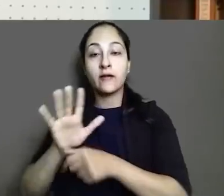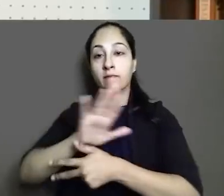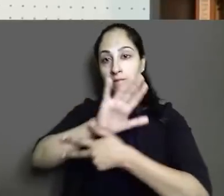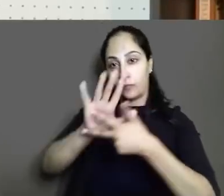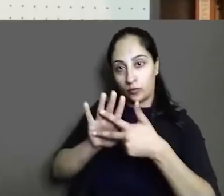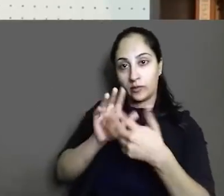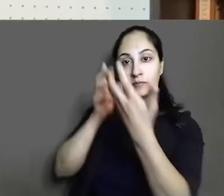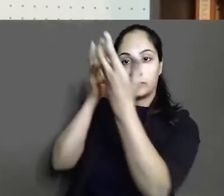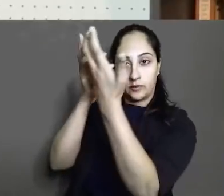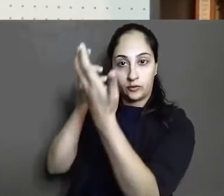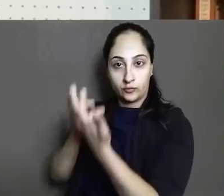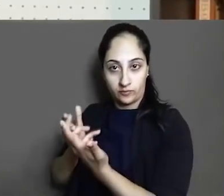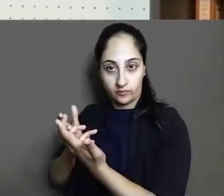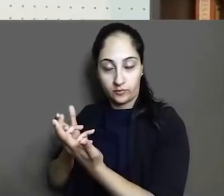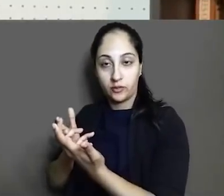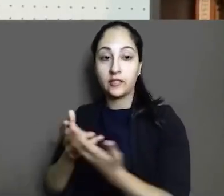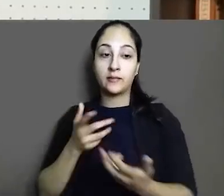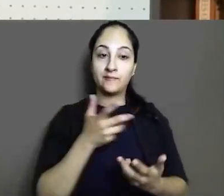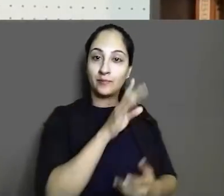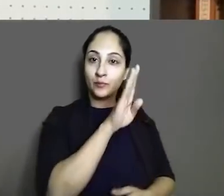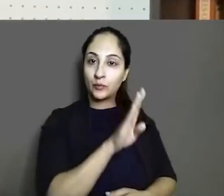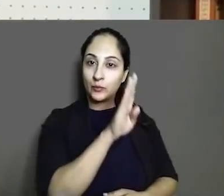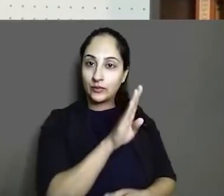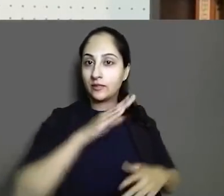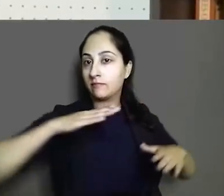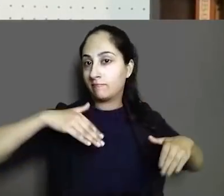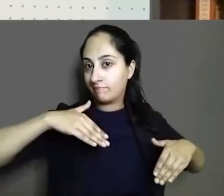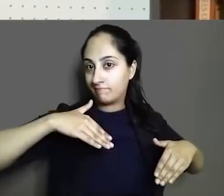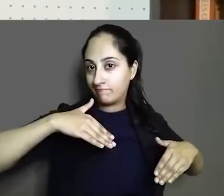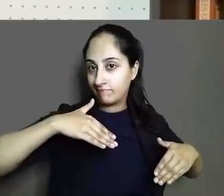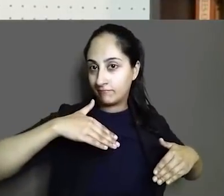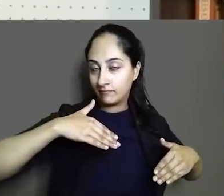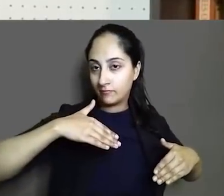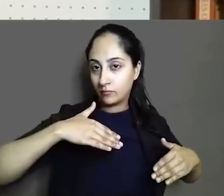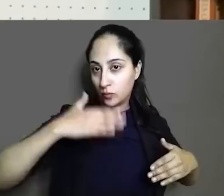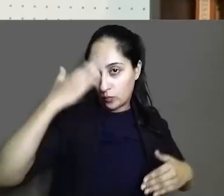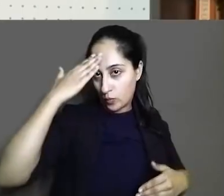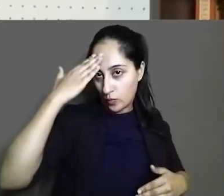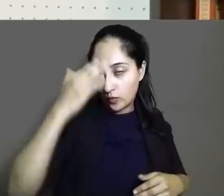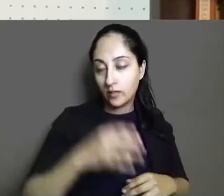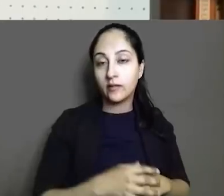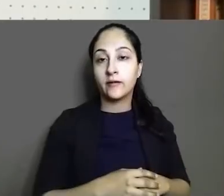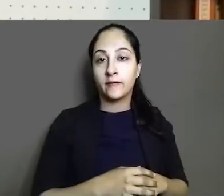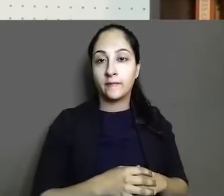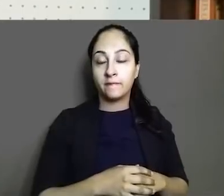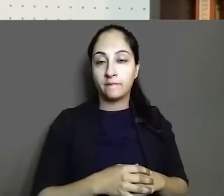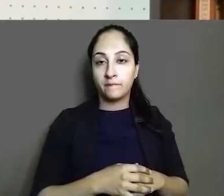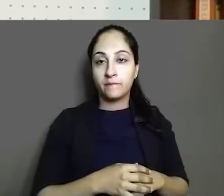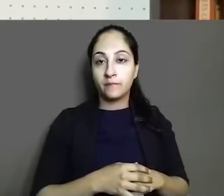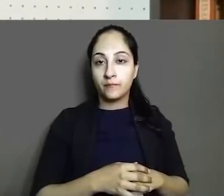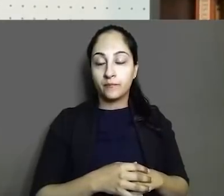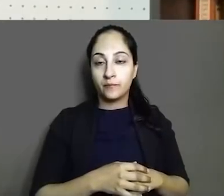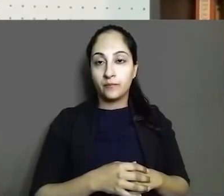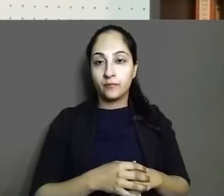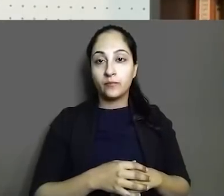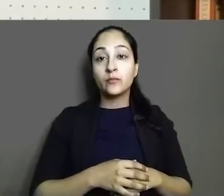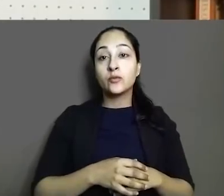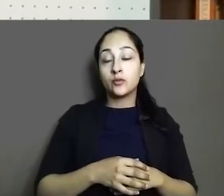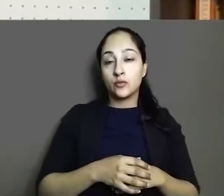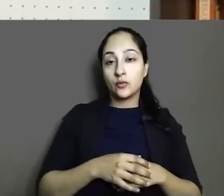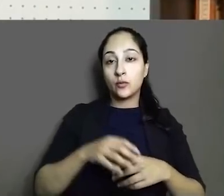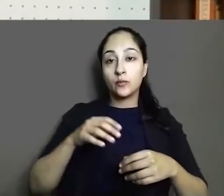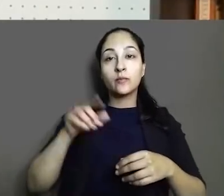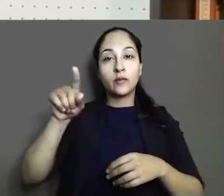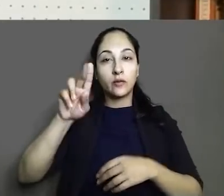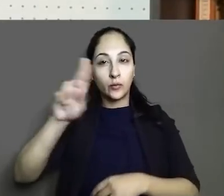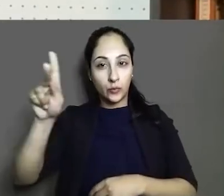Now, I want to just add something here, and that's the messenger RNA-based